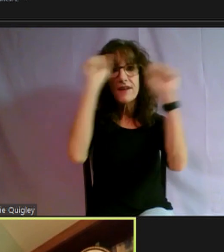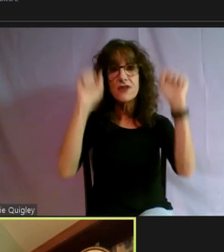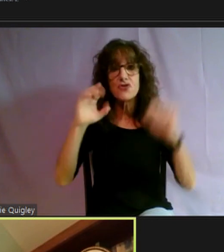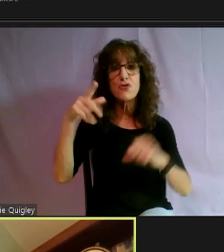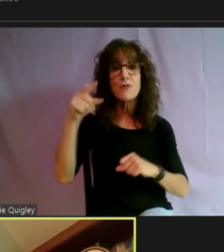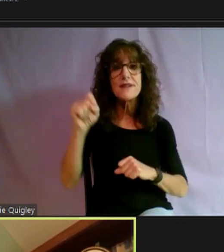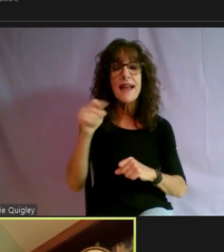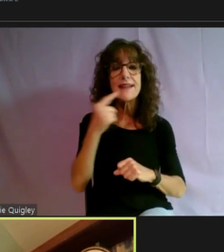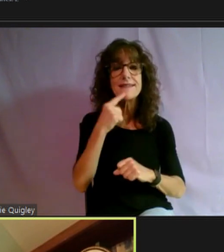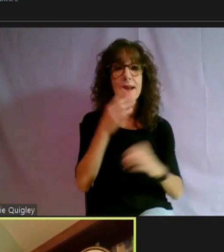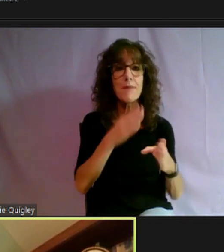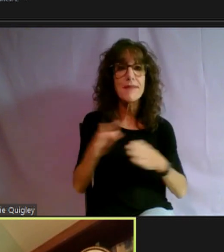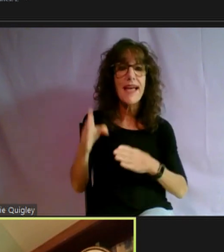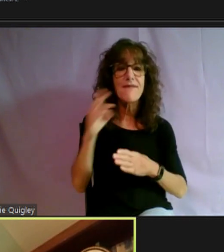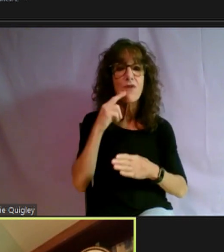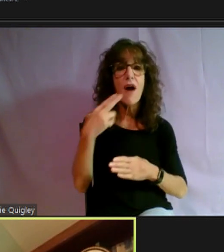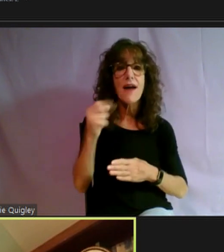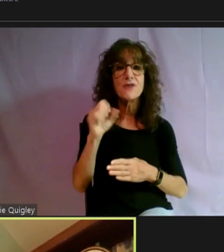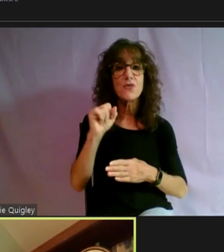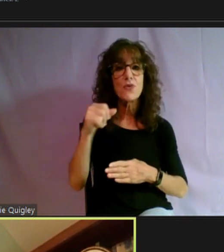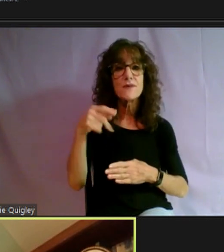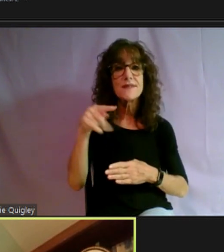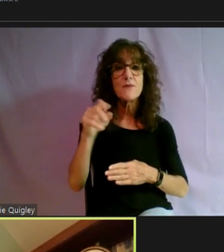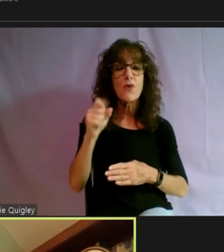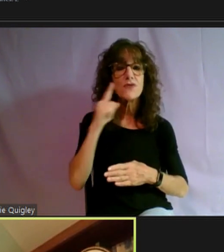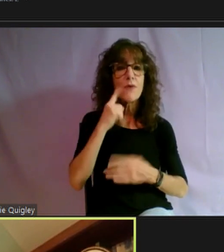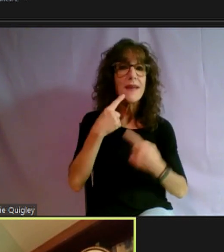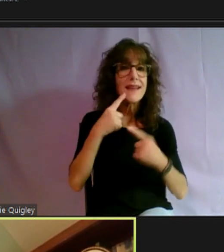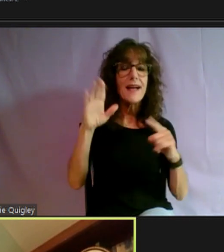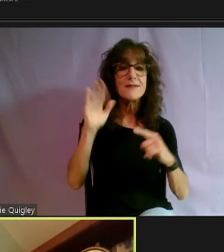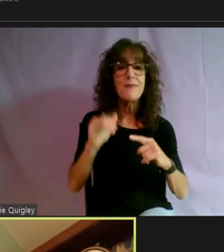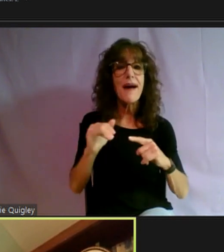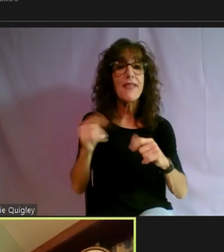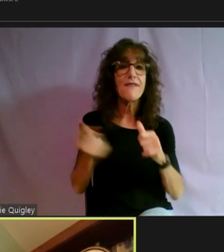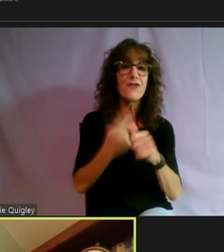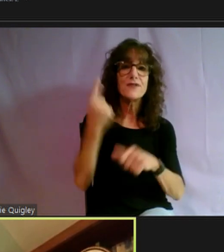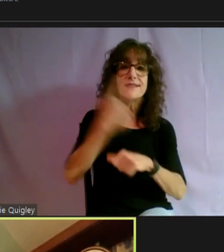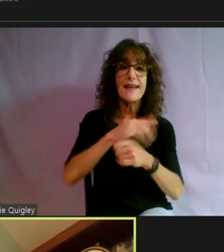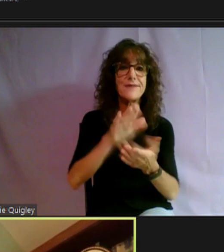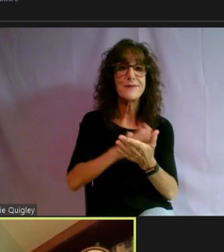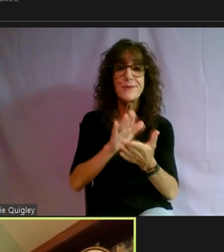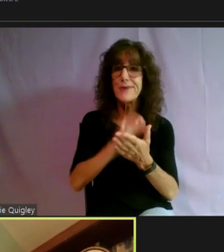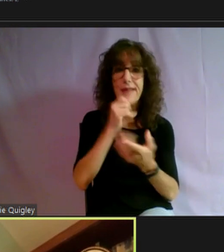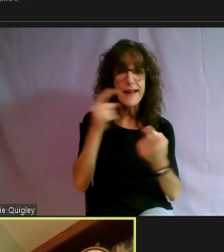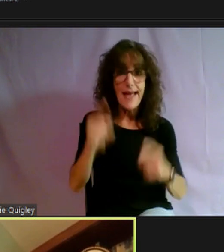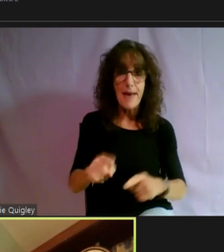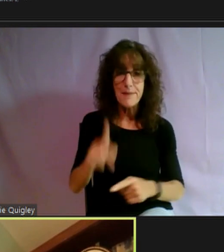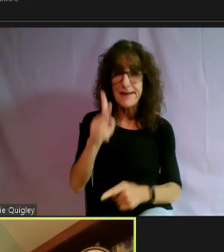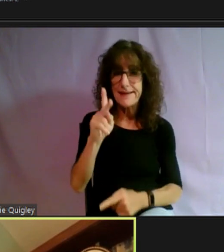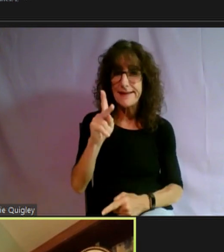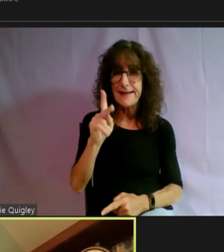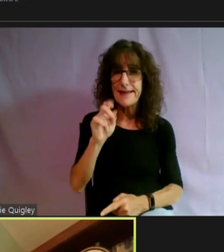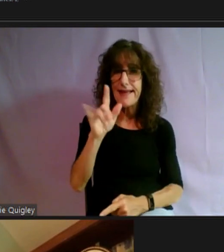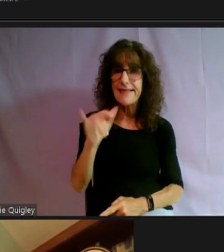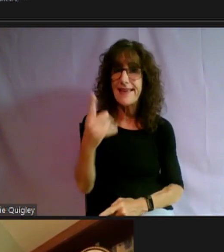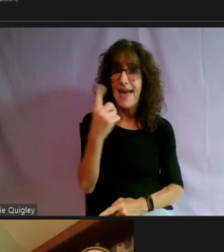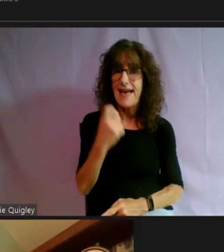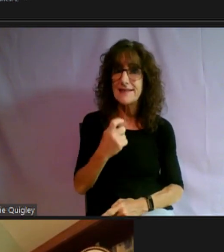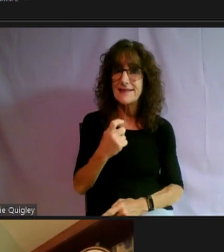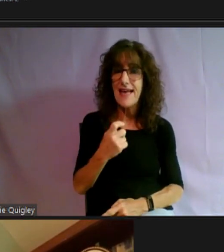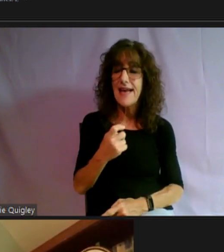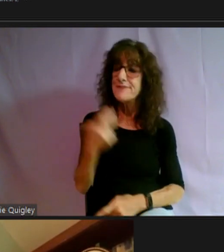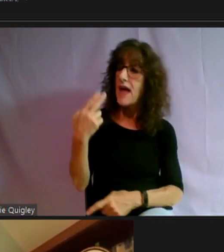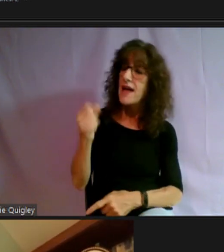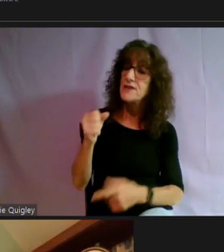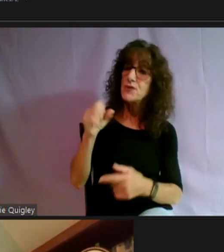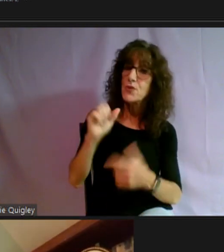school sports back would be announced by the first day of school, and this did not happen. Kelly. The high school sports